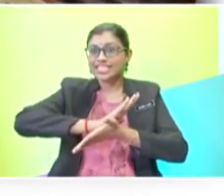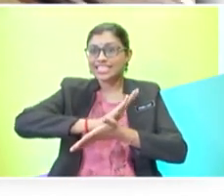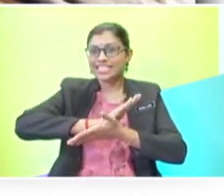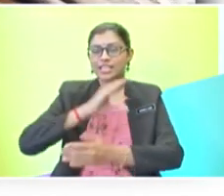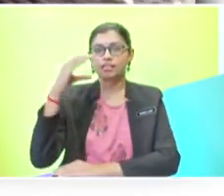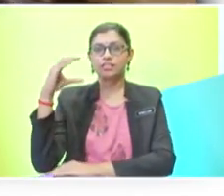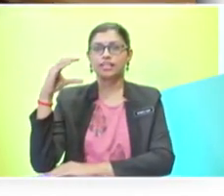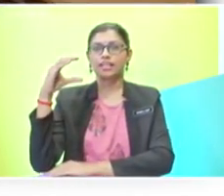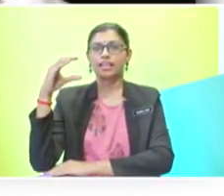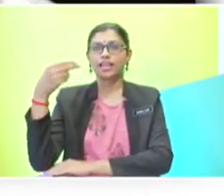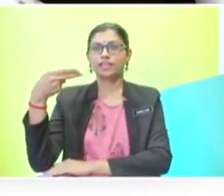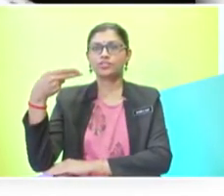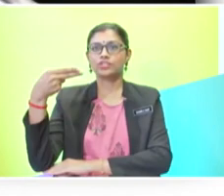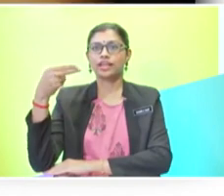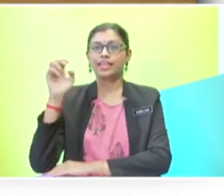Cheese.